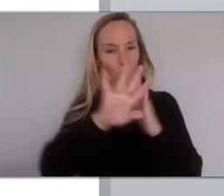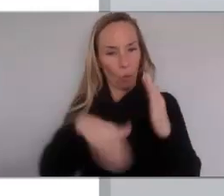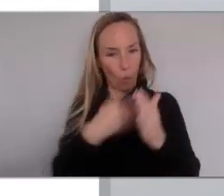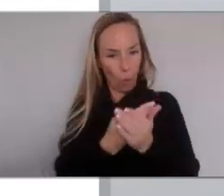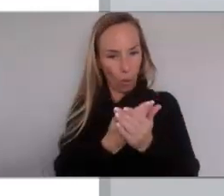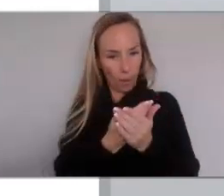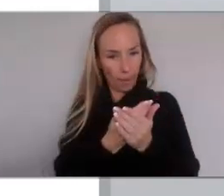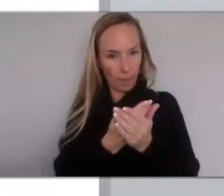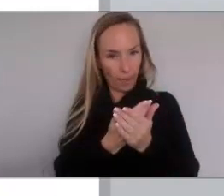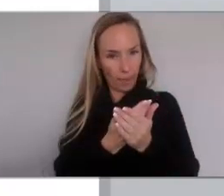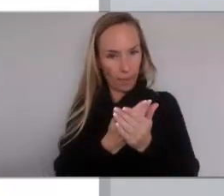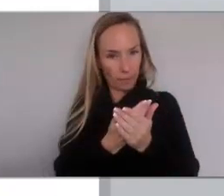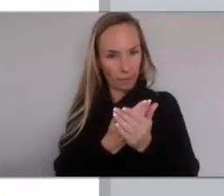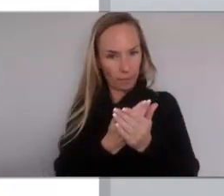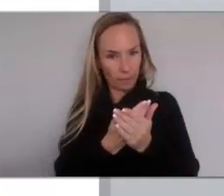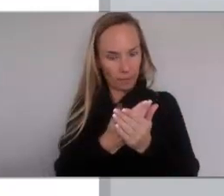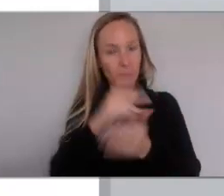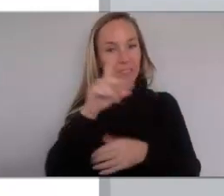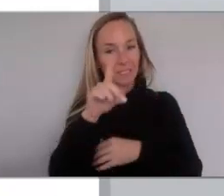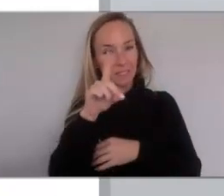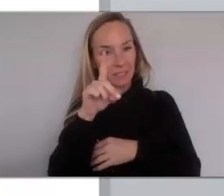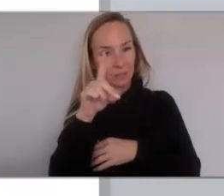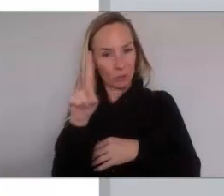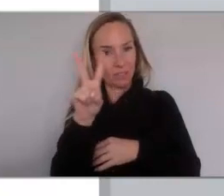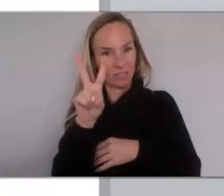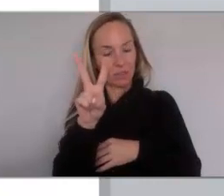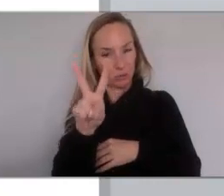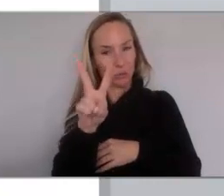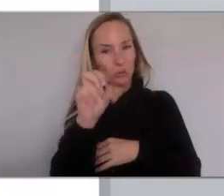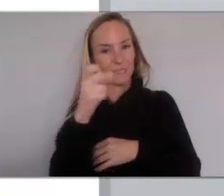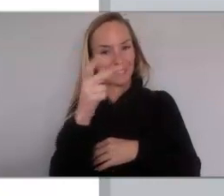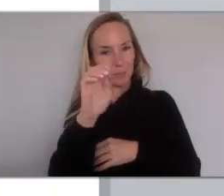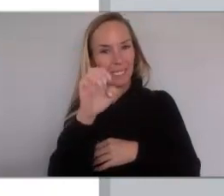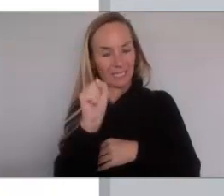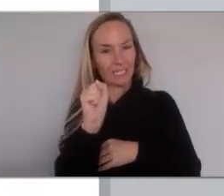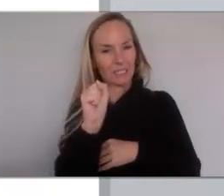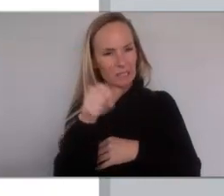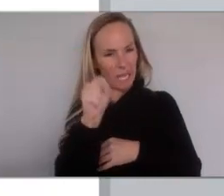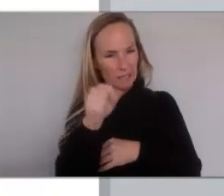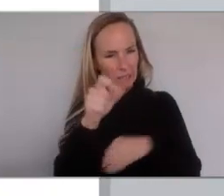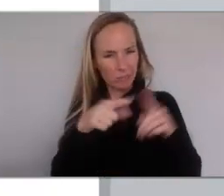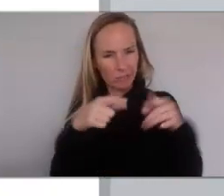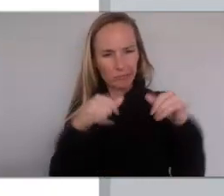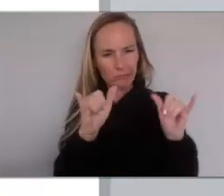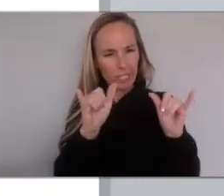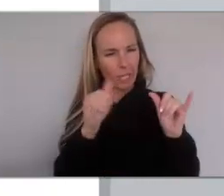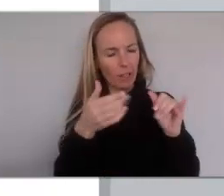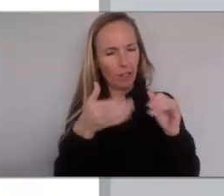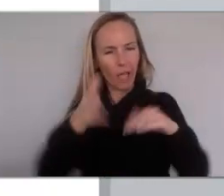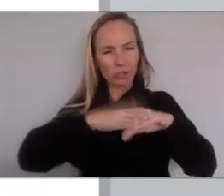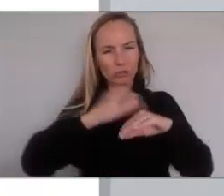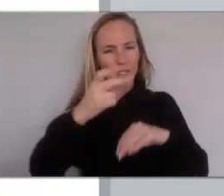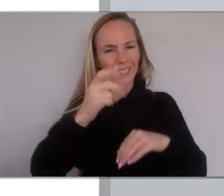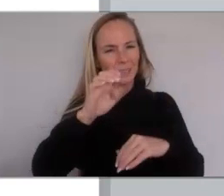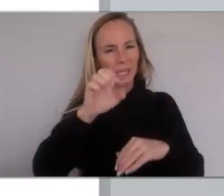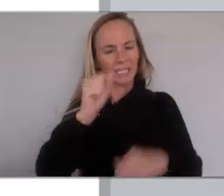And let's just double check, make sure that it's double spaced. Okay, it is double spaced, but there's still extra spaces. Why